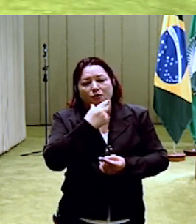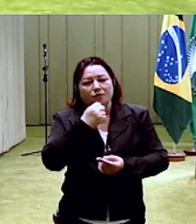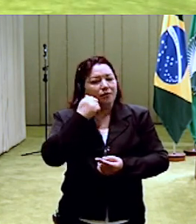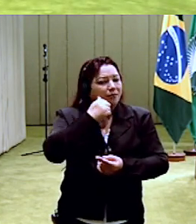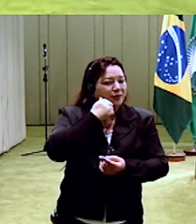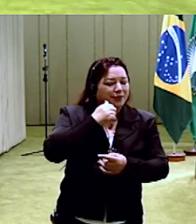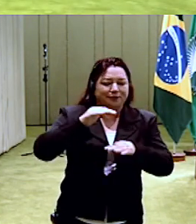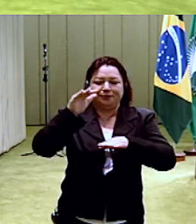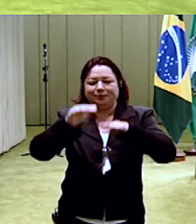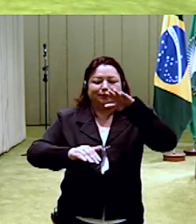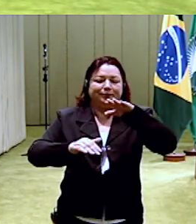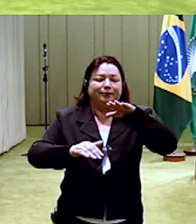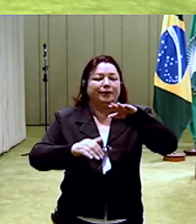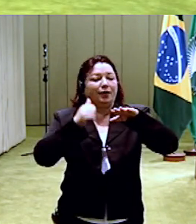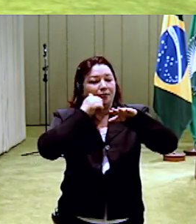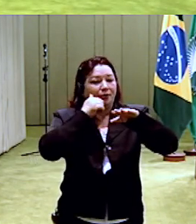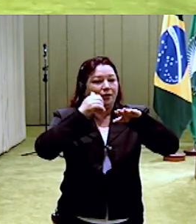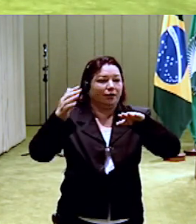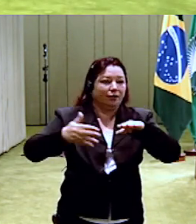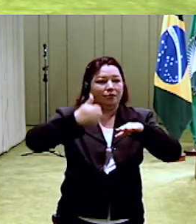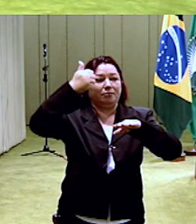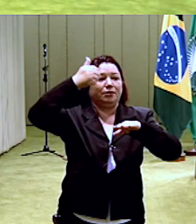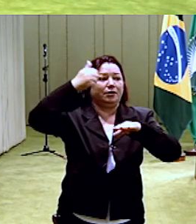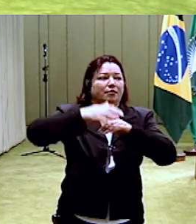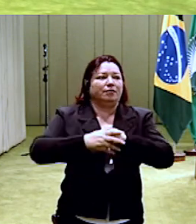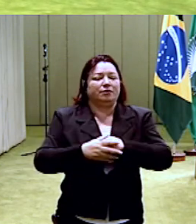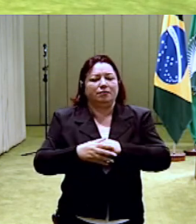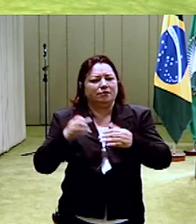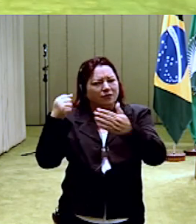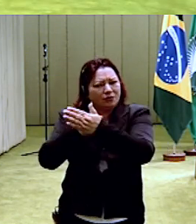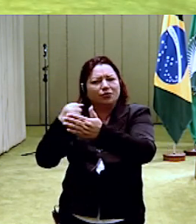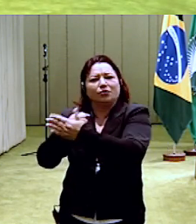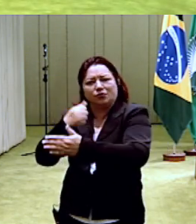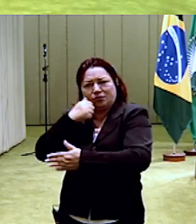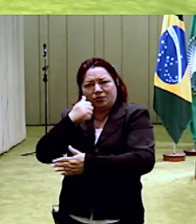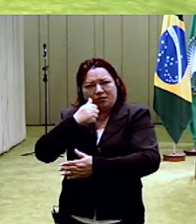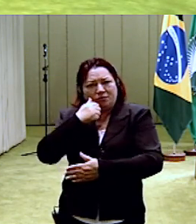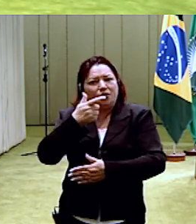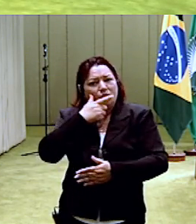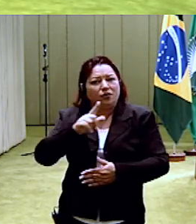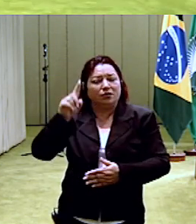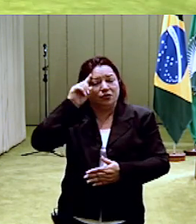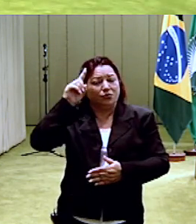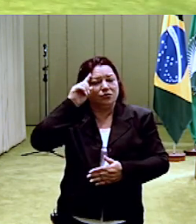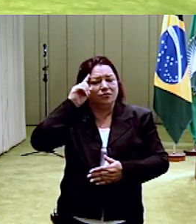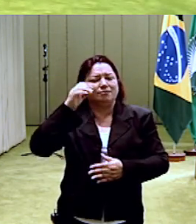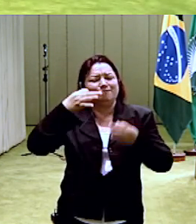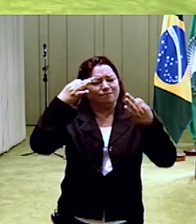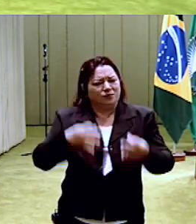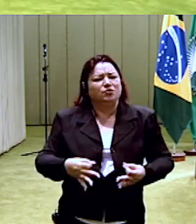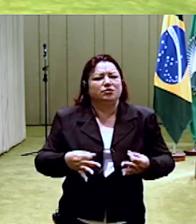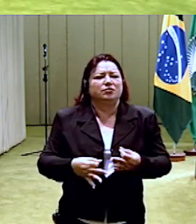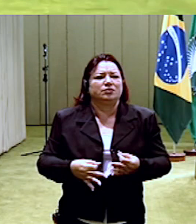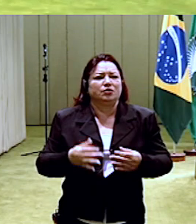the success that women achieved around the world and struggle they are going through every day, I am quite certain that the